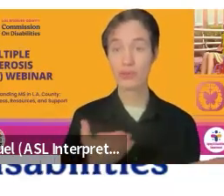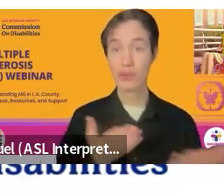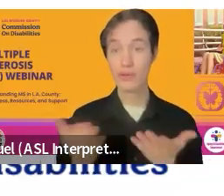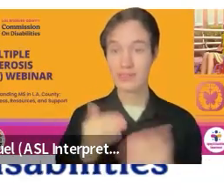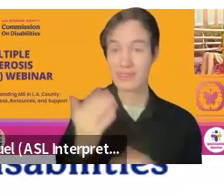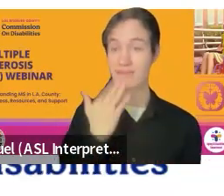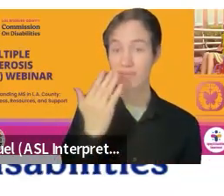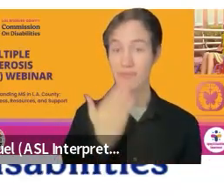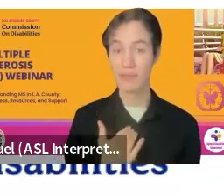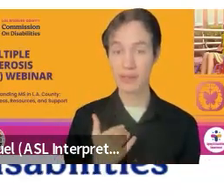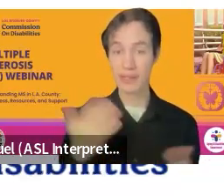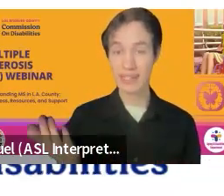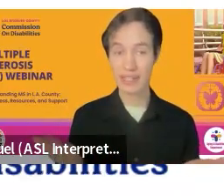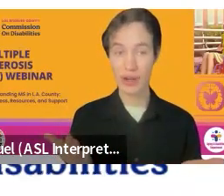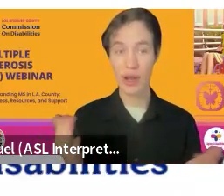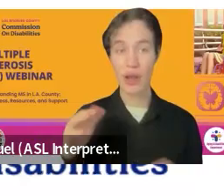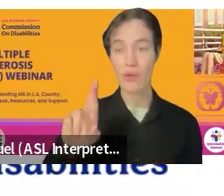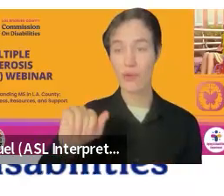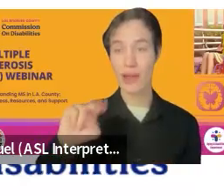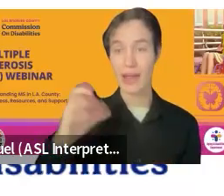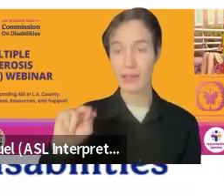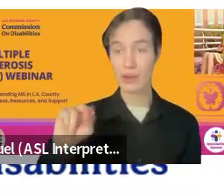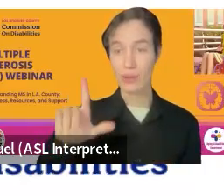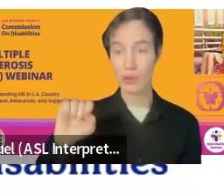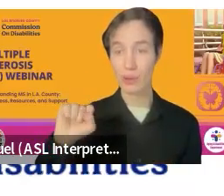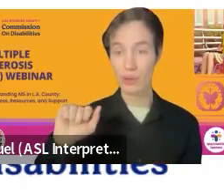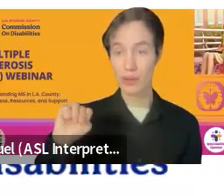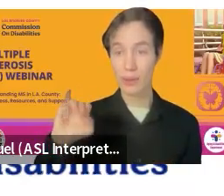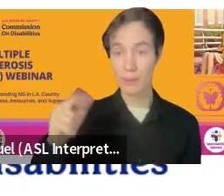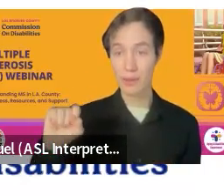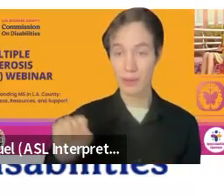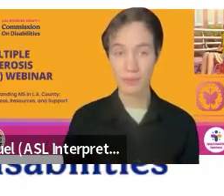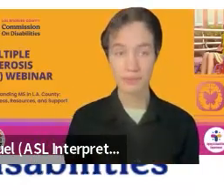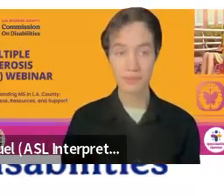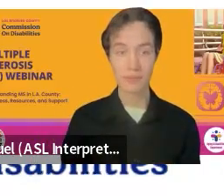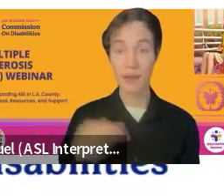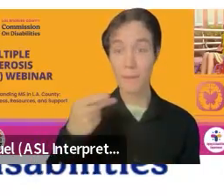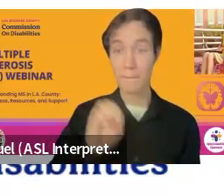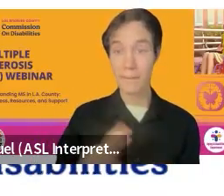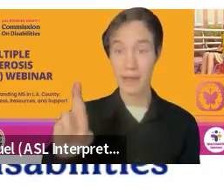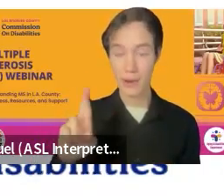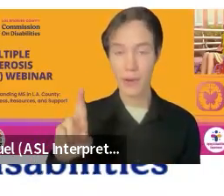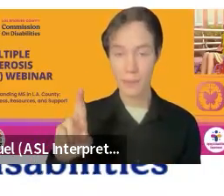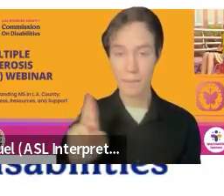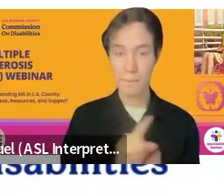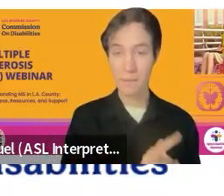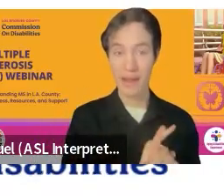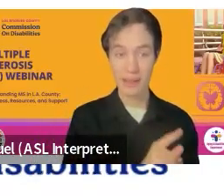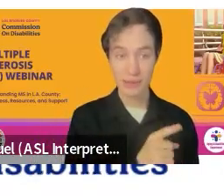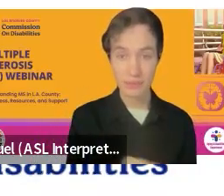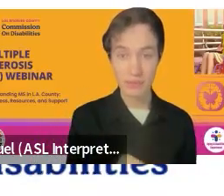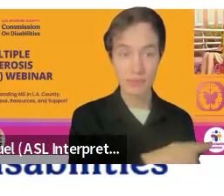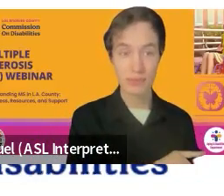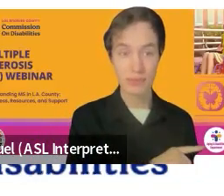limb preservation here at Rancho Los Amigos. Peer mentors are individuals that are